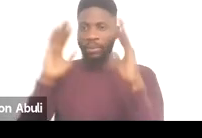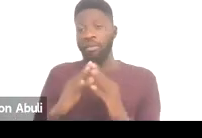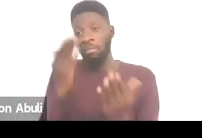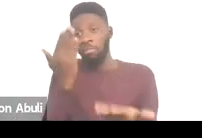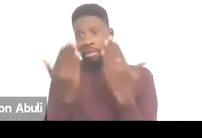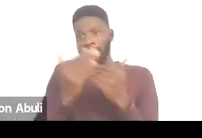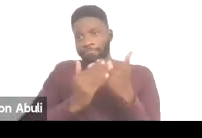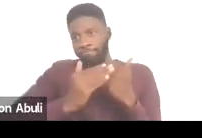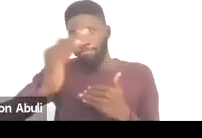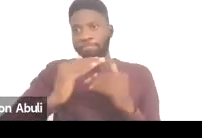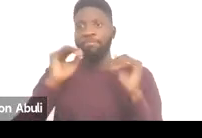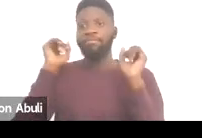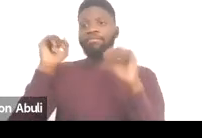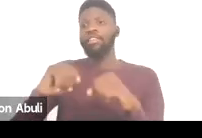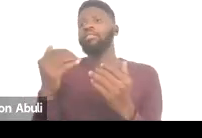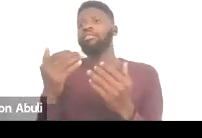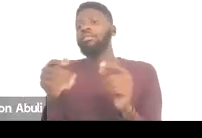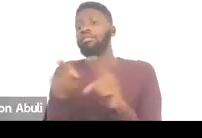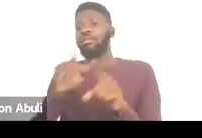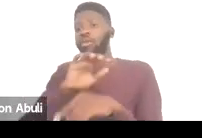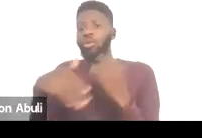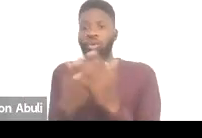there on we can all go through.